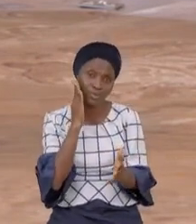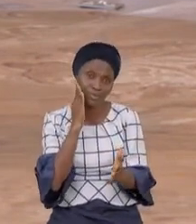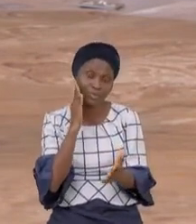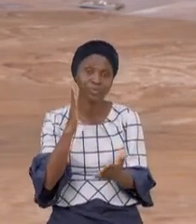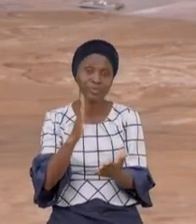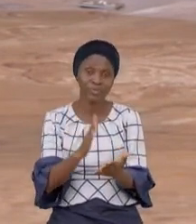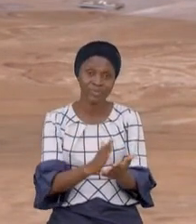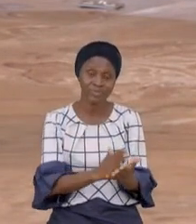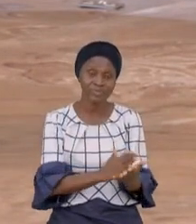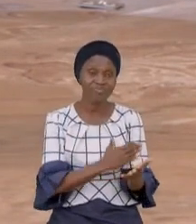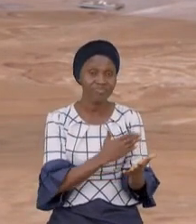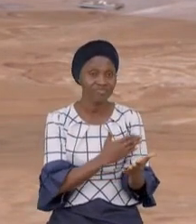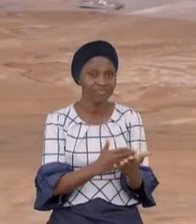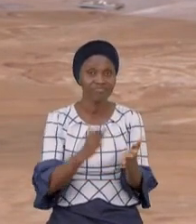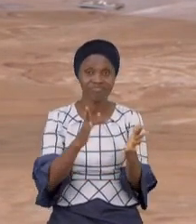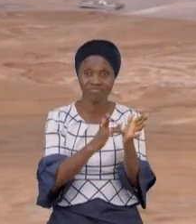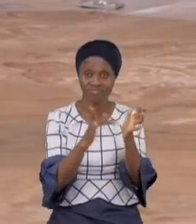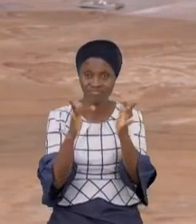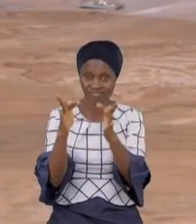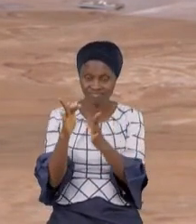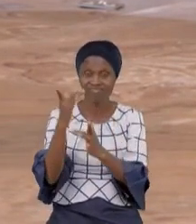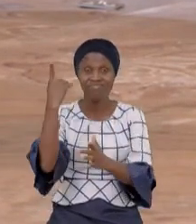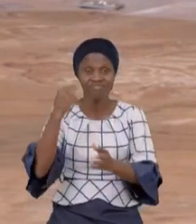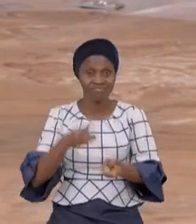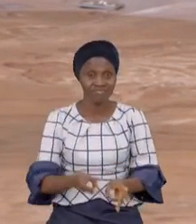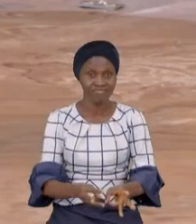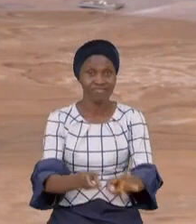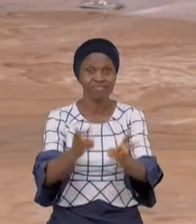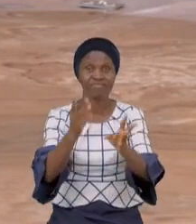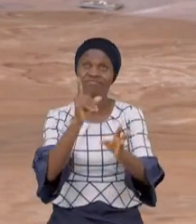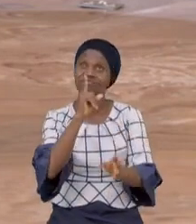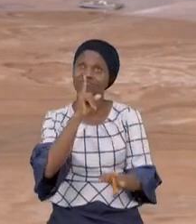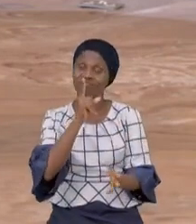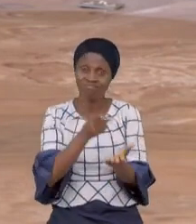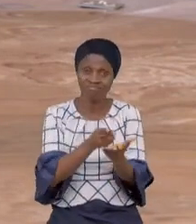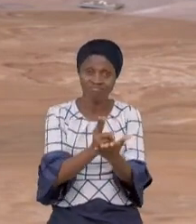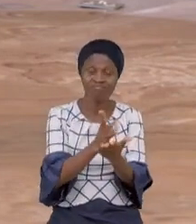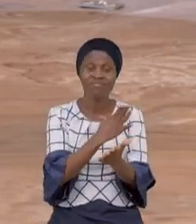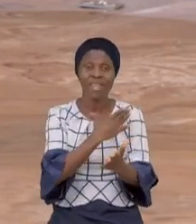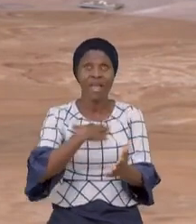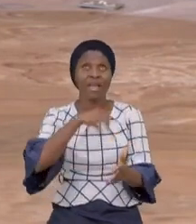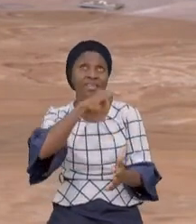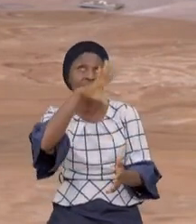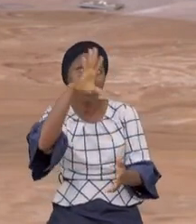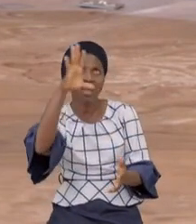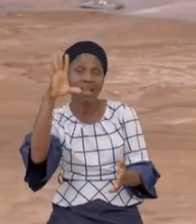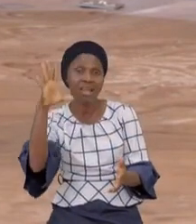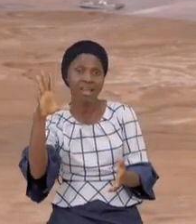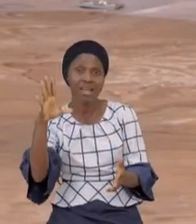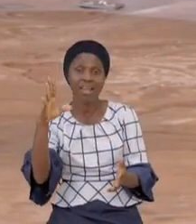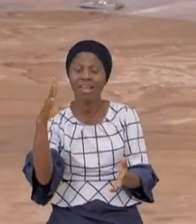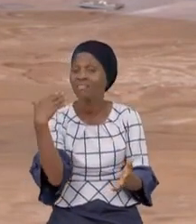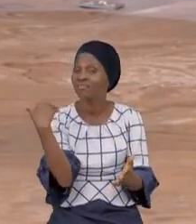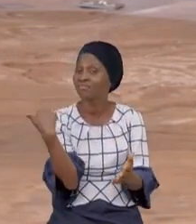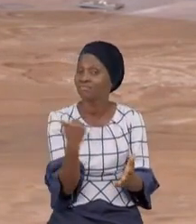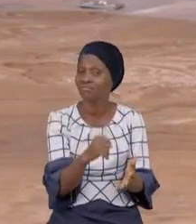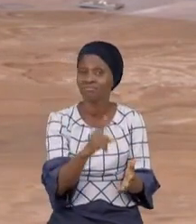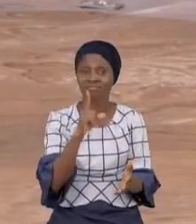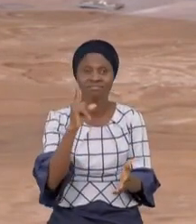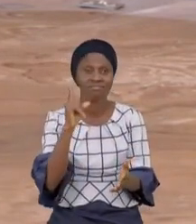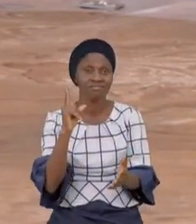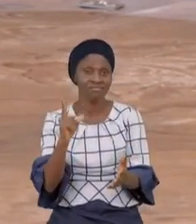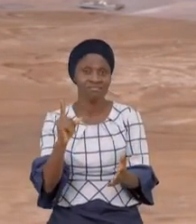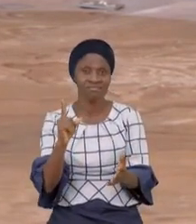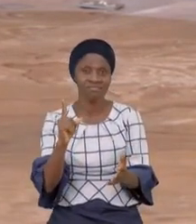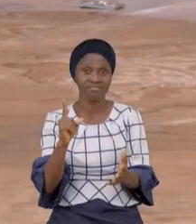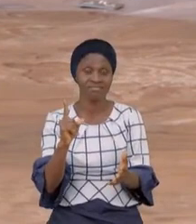Litum, Jesus, the way, the truth, and the life. Whosoever